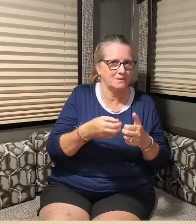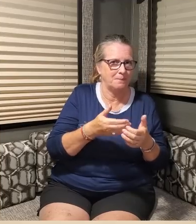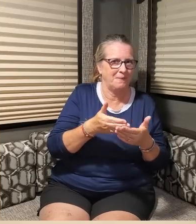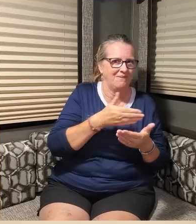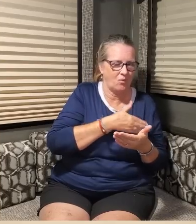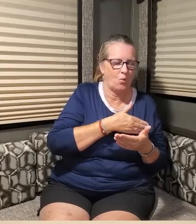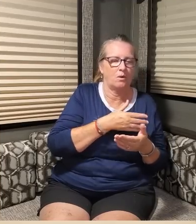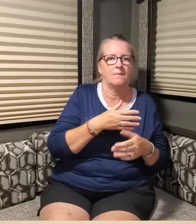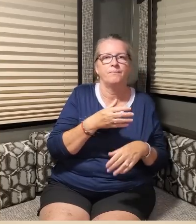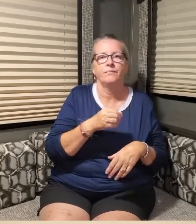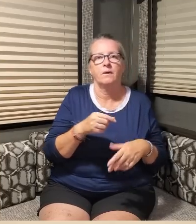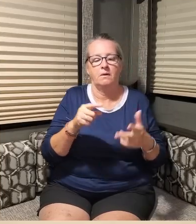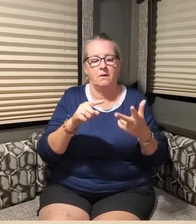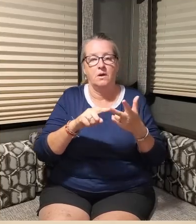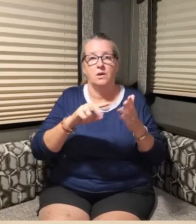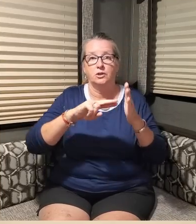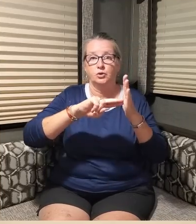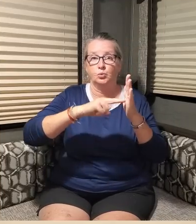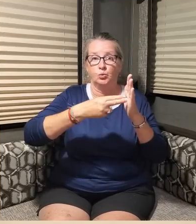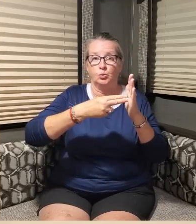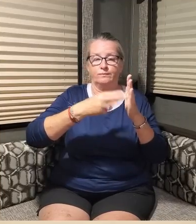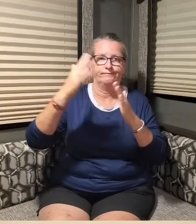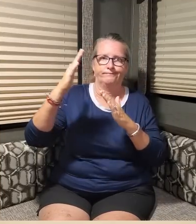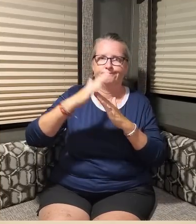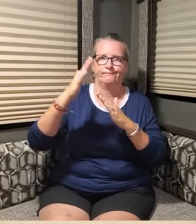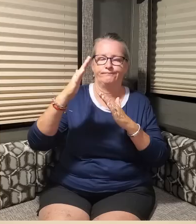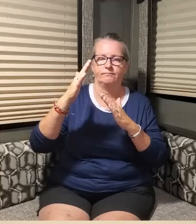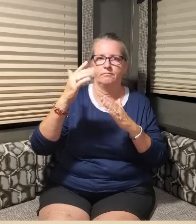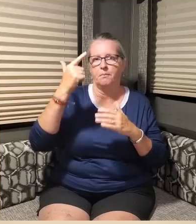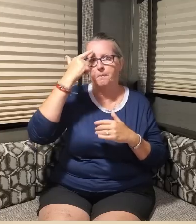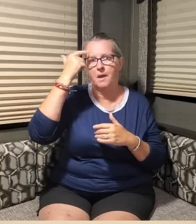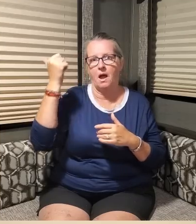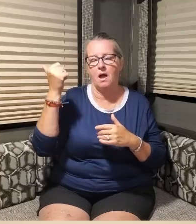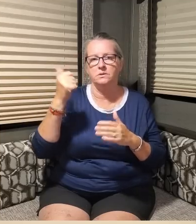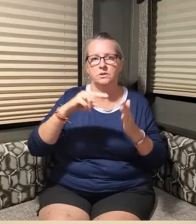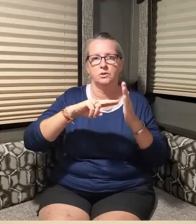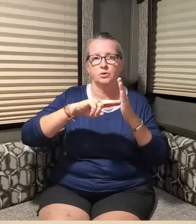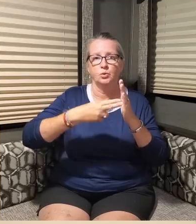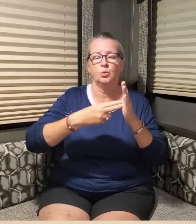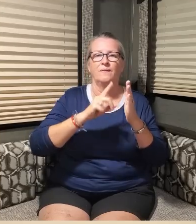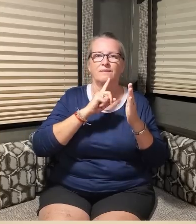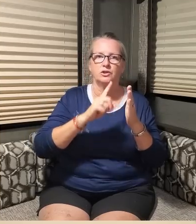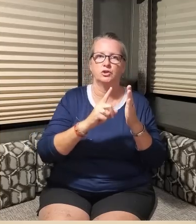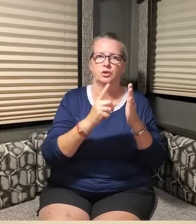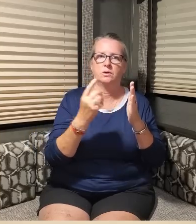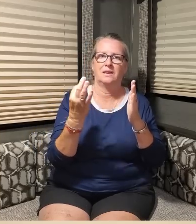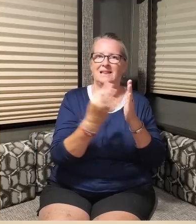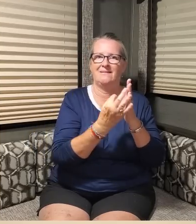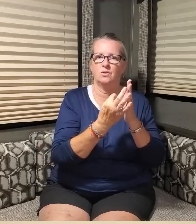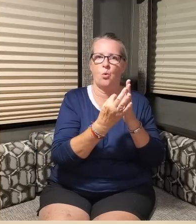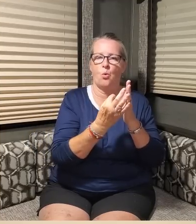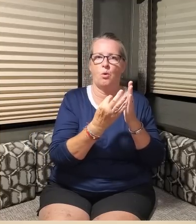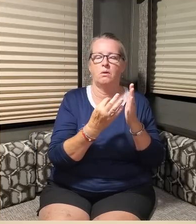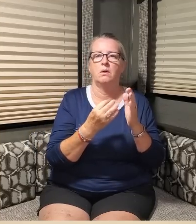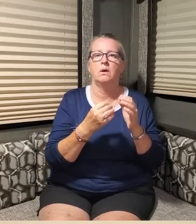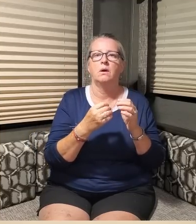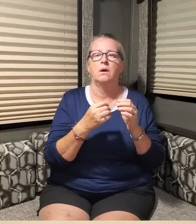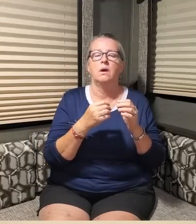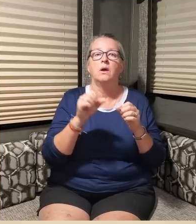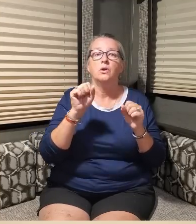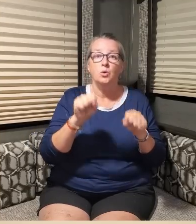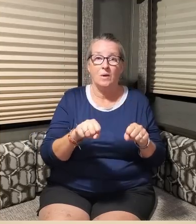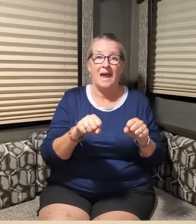problems before. Yeah. And then obviously the screw is at the top, because the screw for sure is leaving a hole. You can't